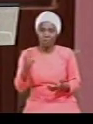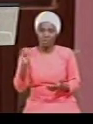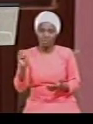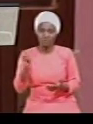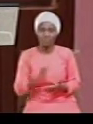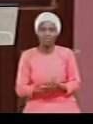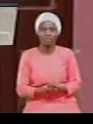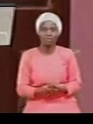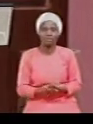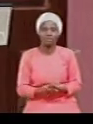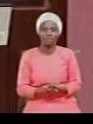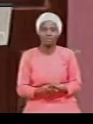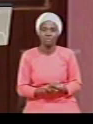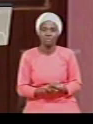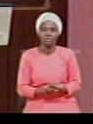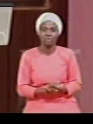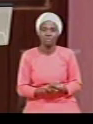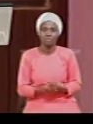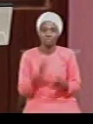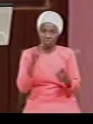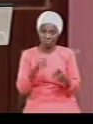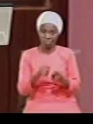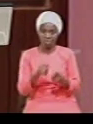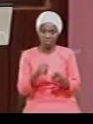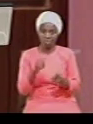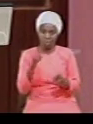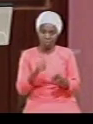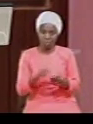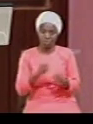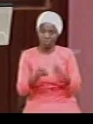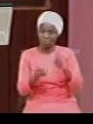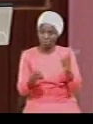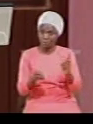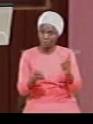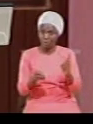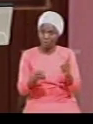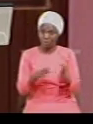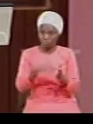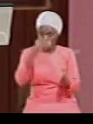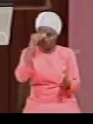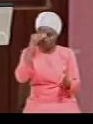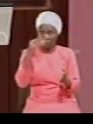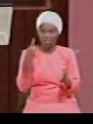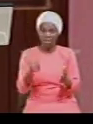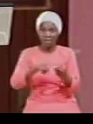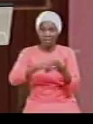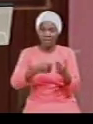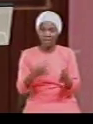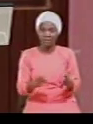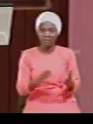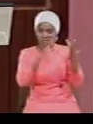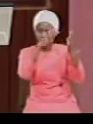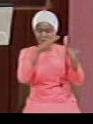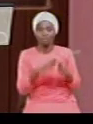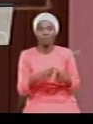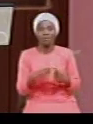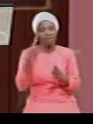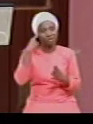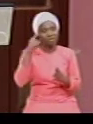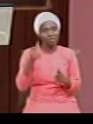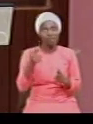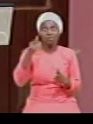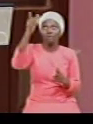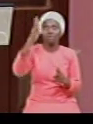Psalm 110, we're seeing point number one, the beginning of hope for